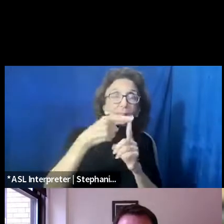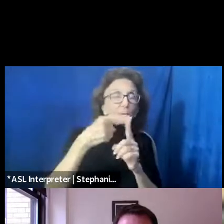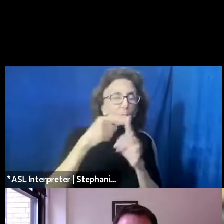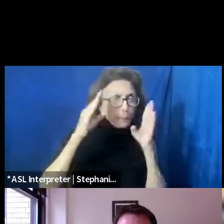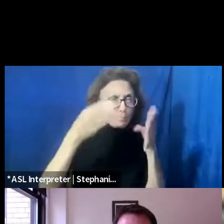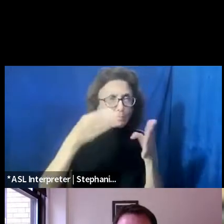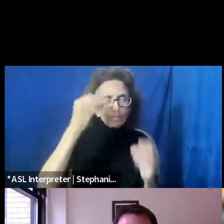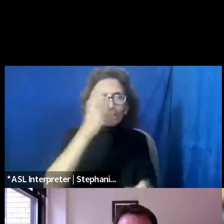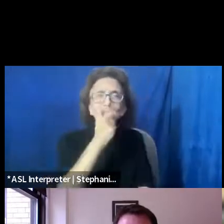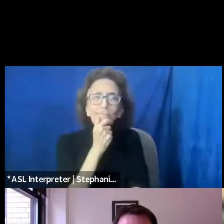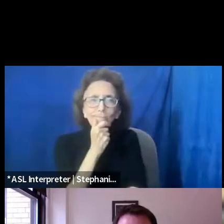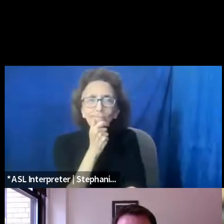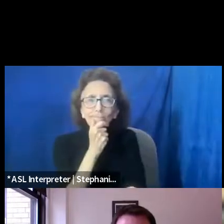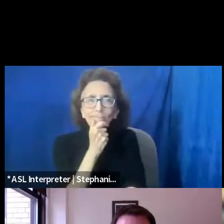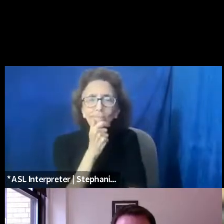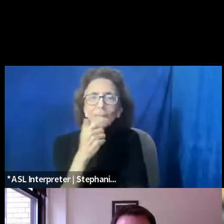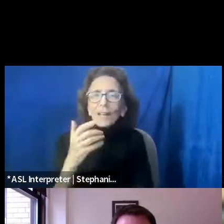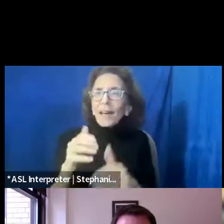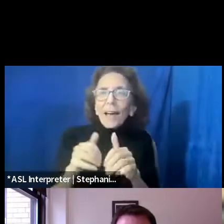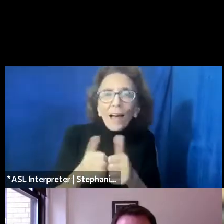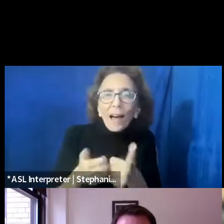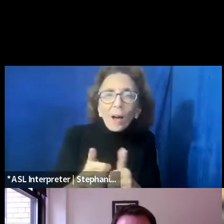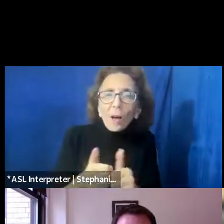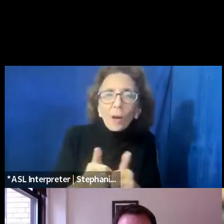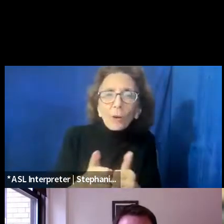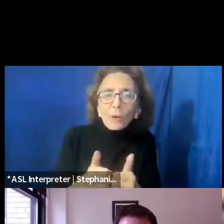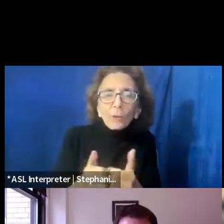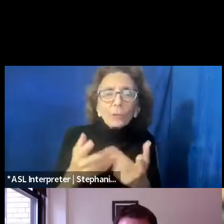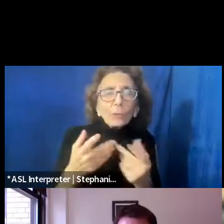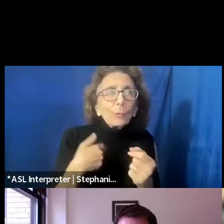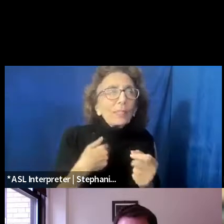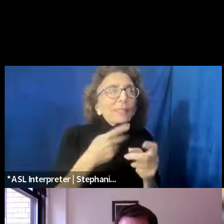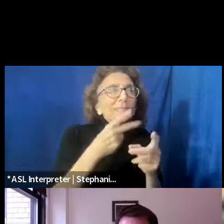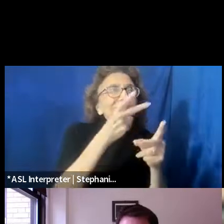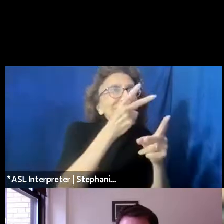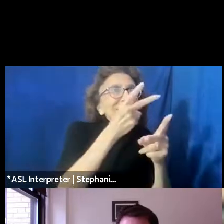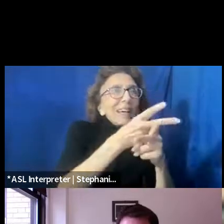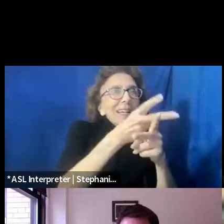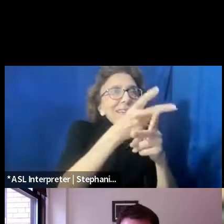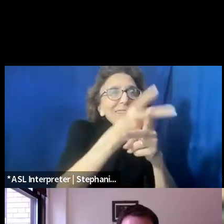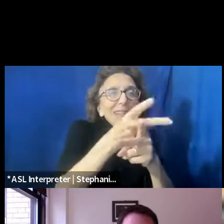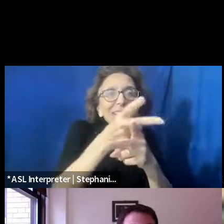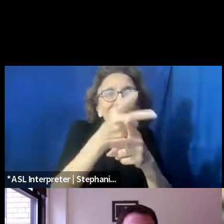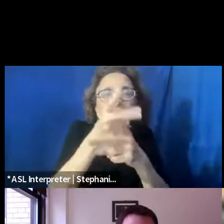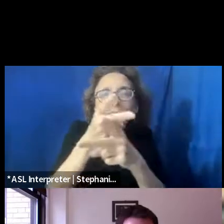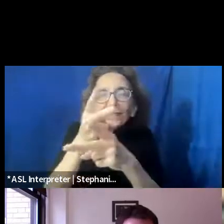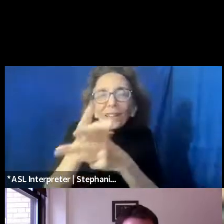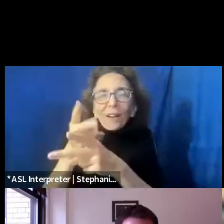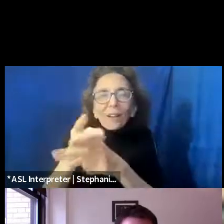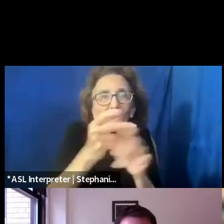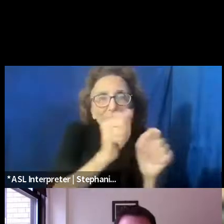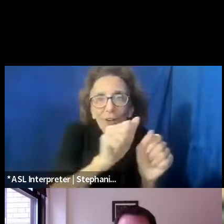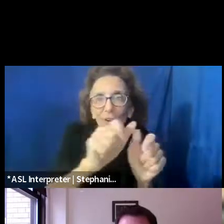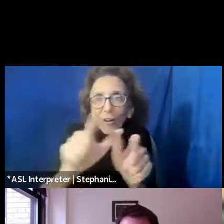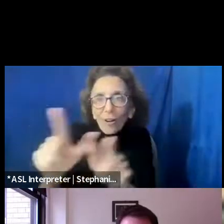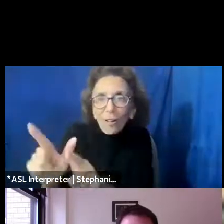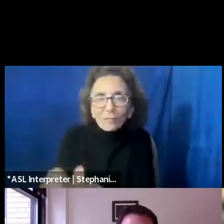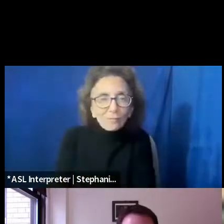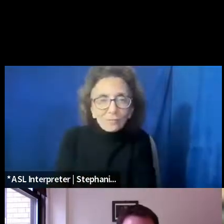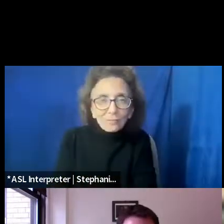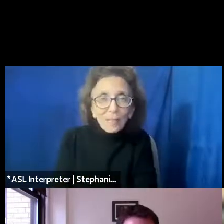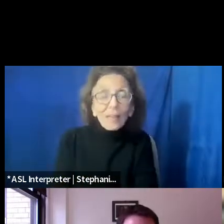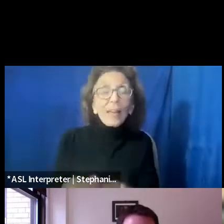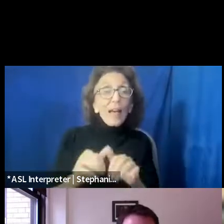how do we take care of everyone and be able to plan in a